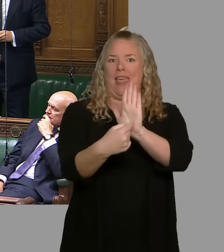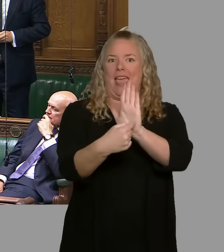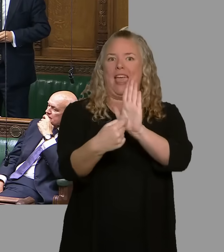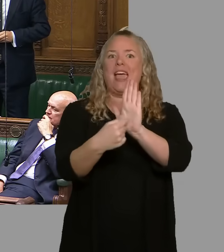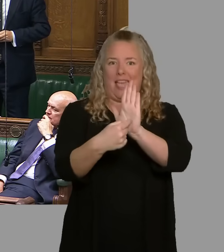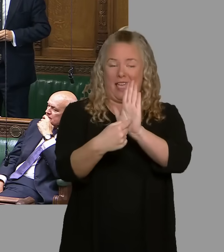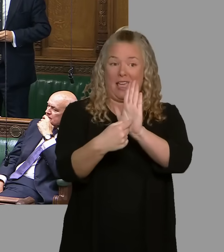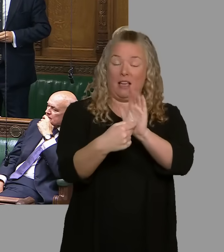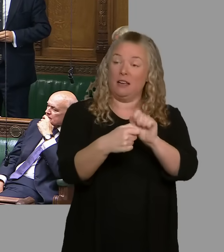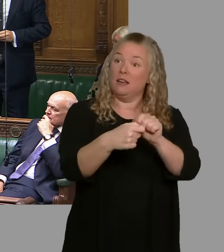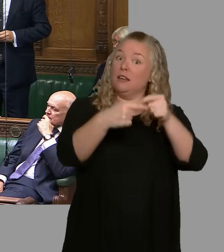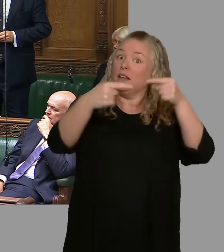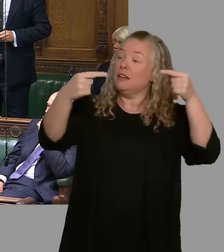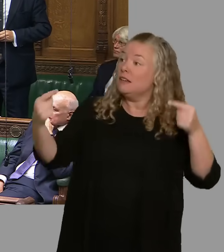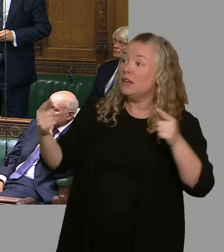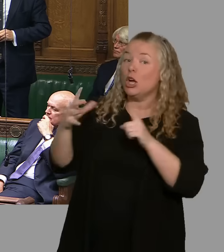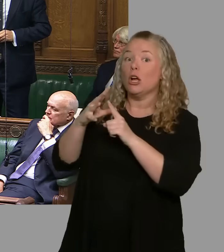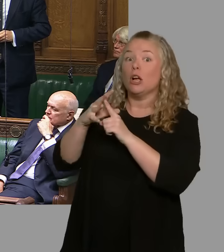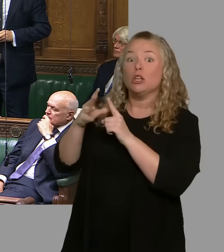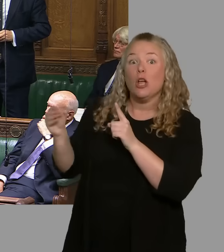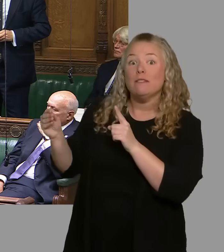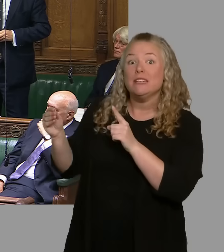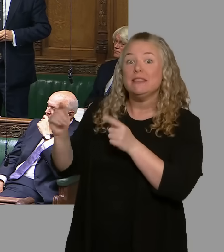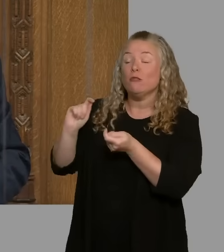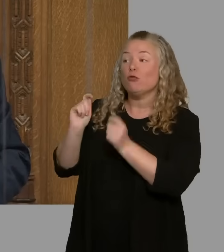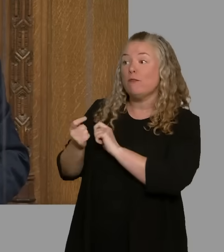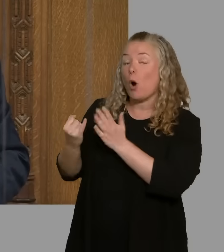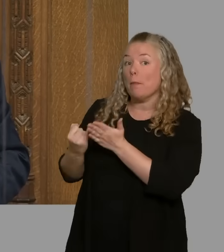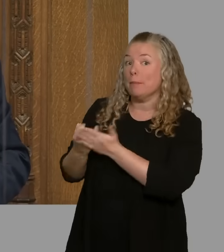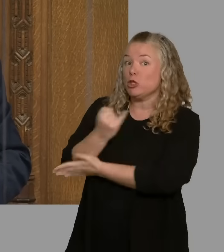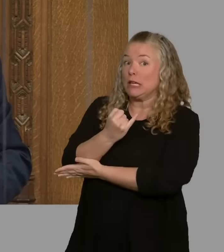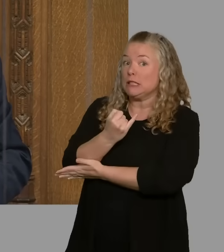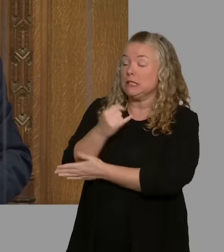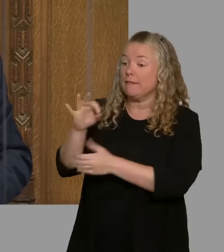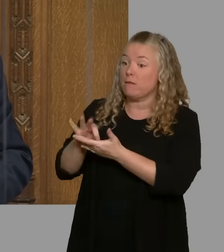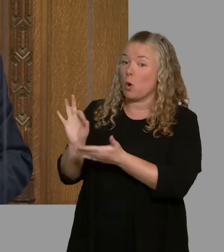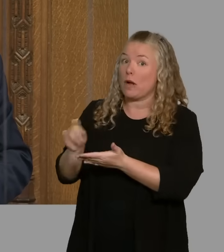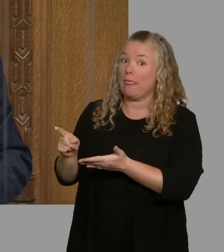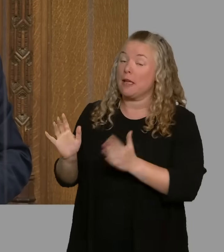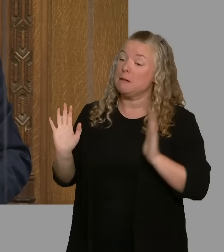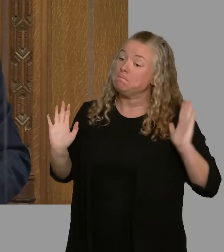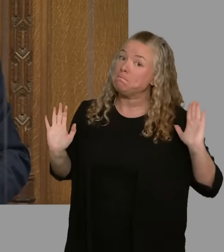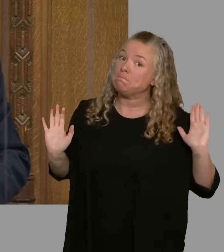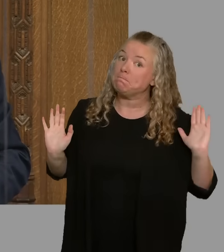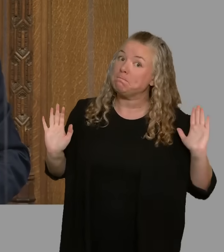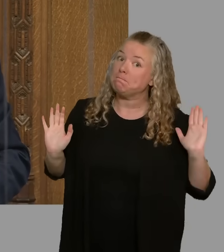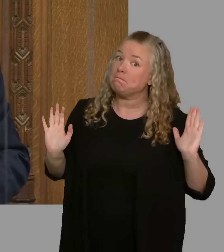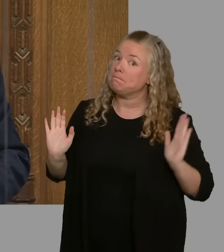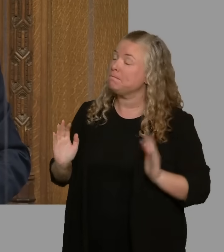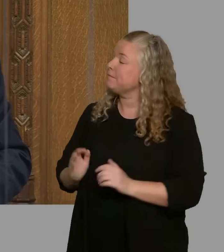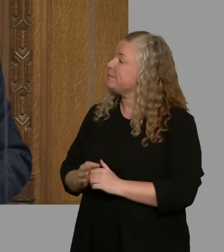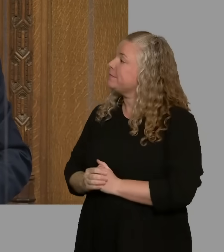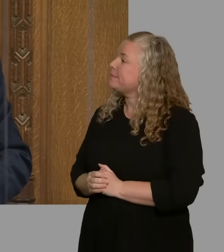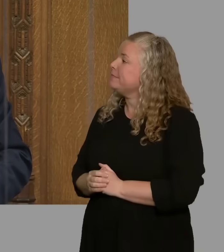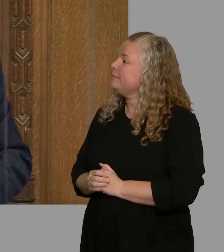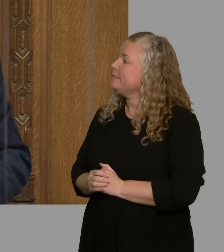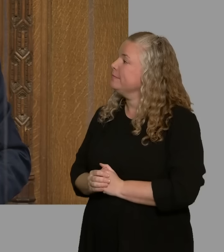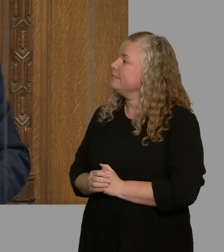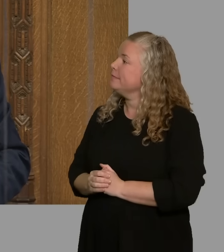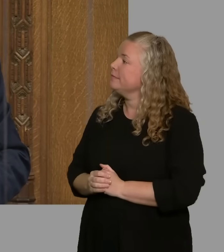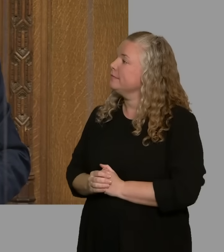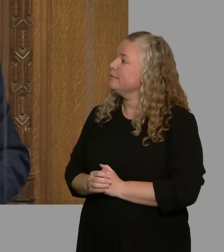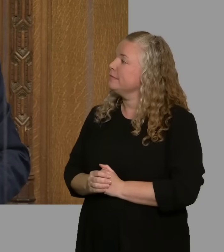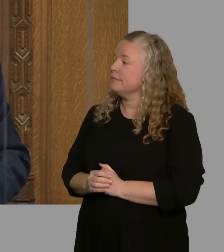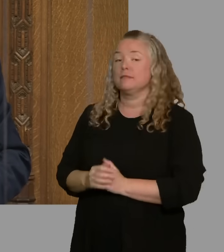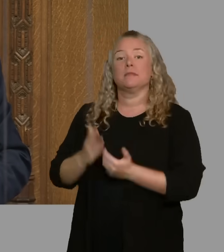6 deaths in custody in less than 2 years. That is above the national average. Will the Prime